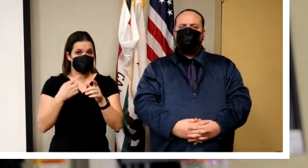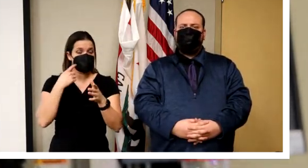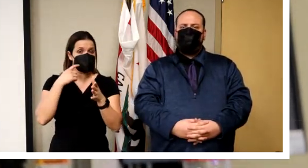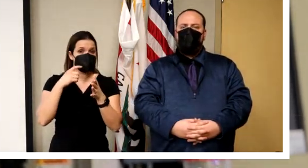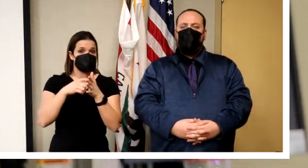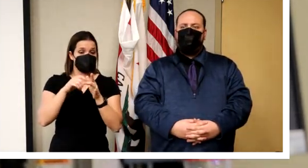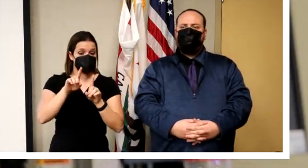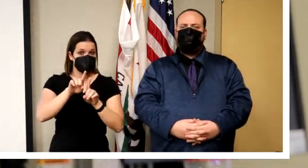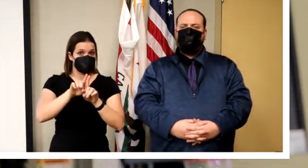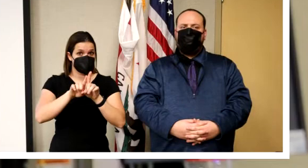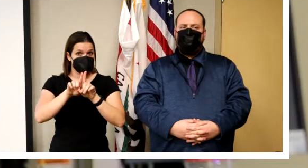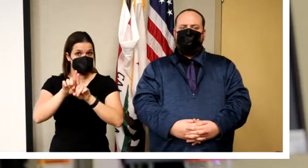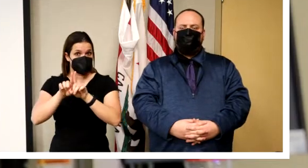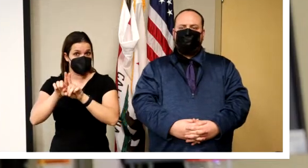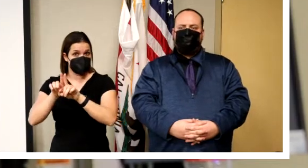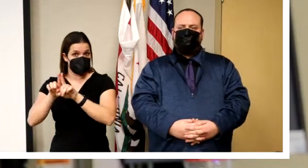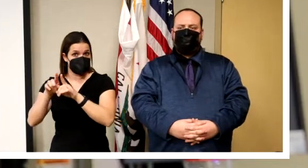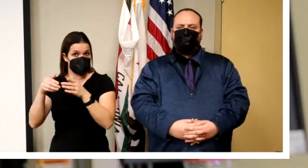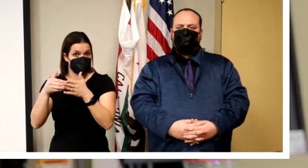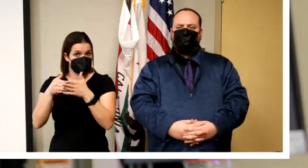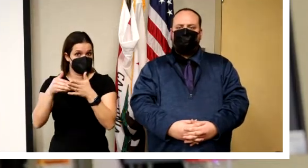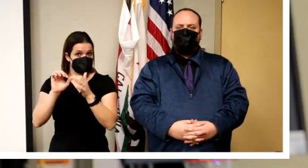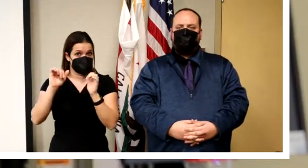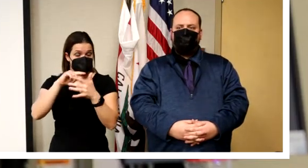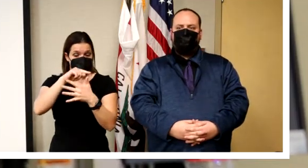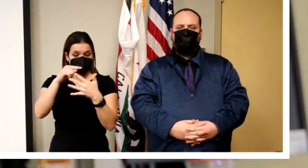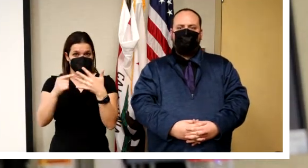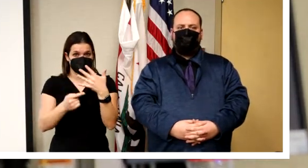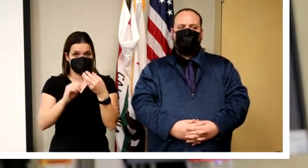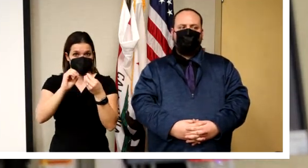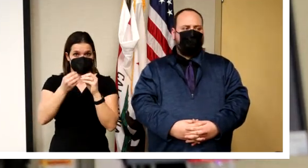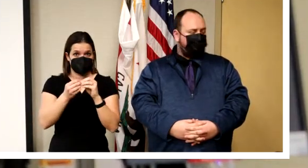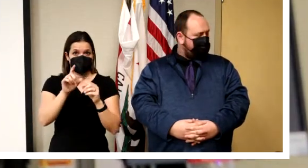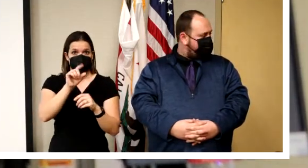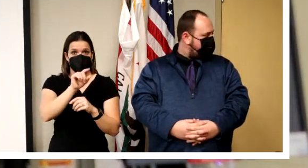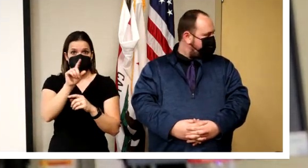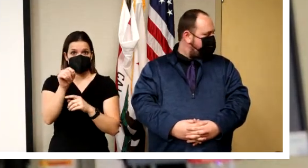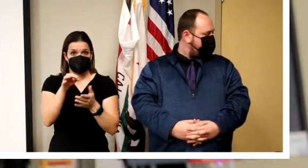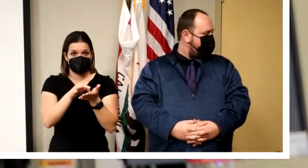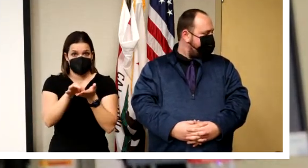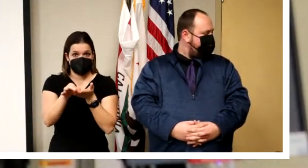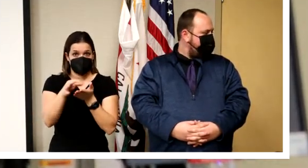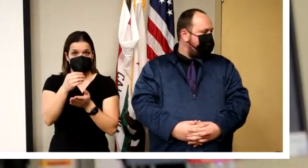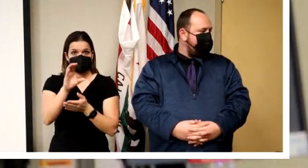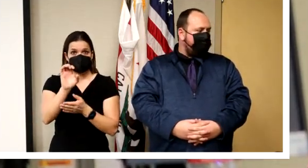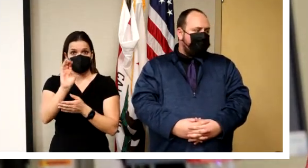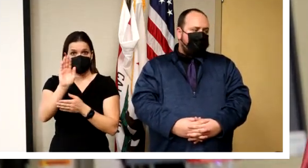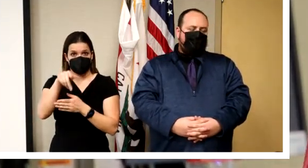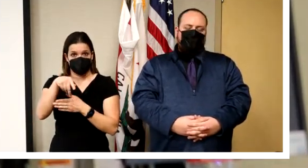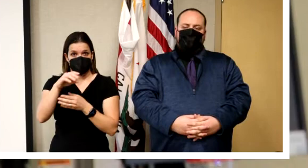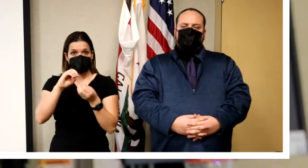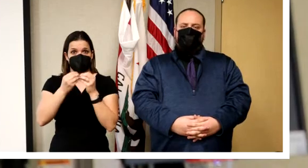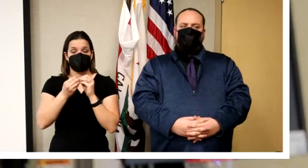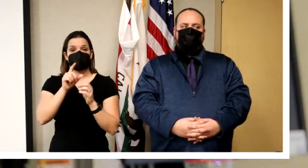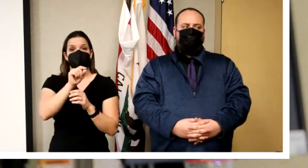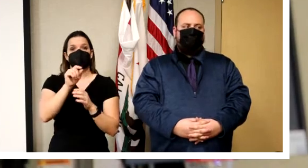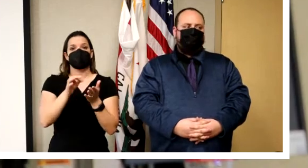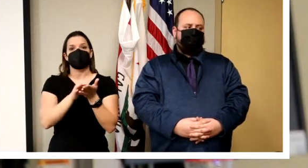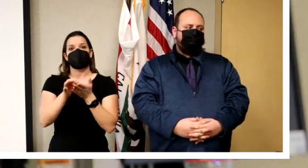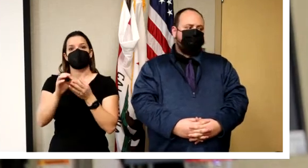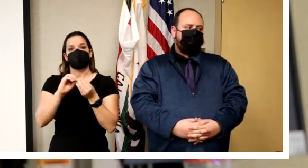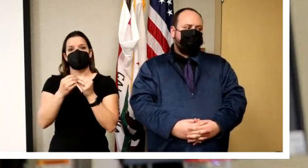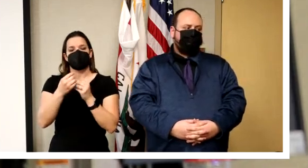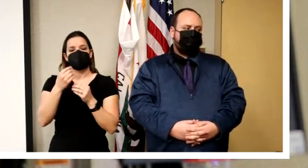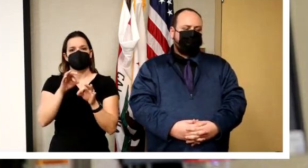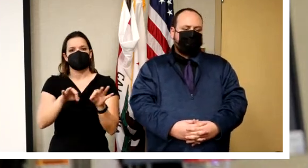see stars next to all these numbers here for 2020 count and the CVAP number. 2020 count number is